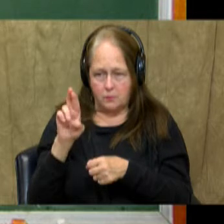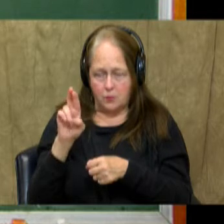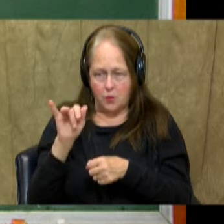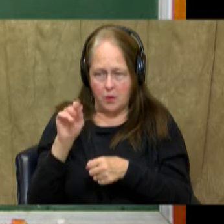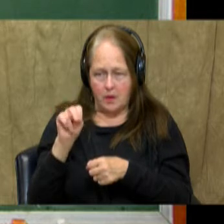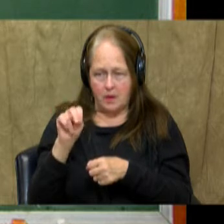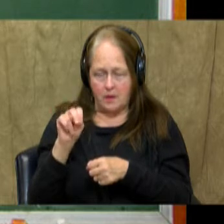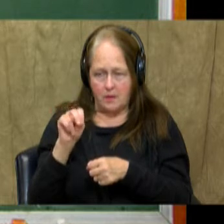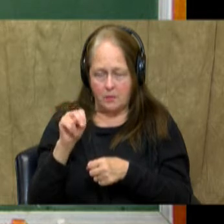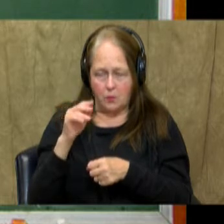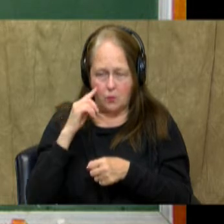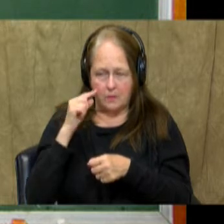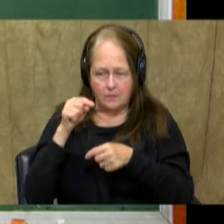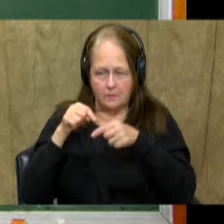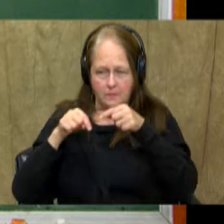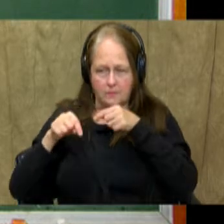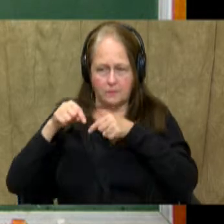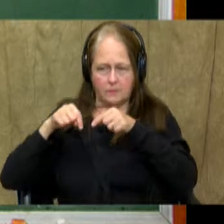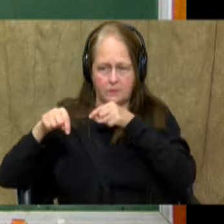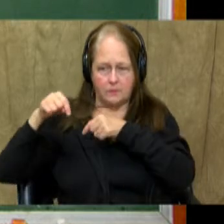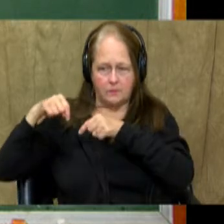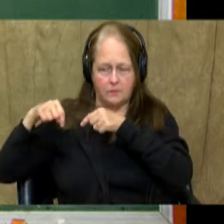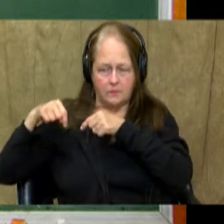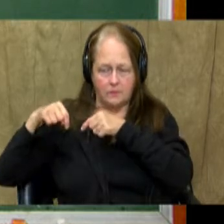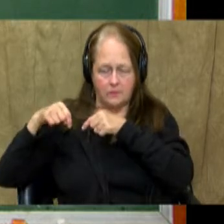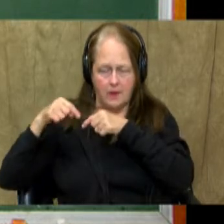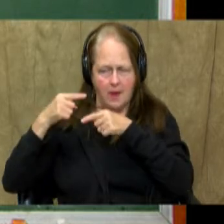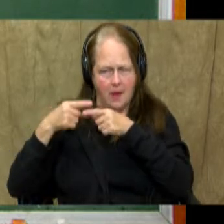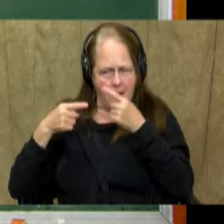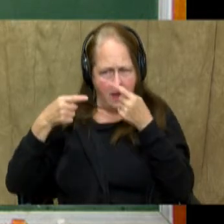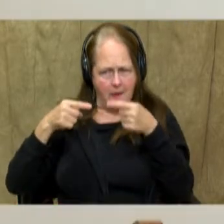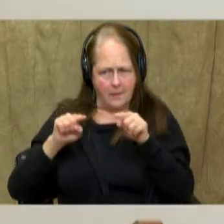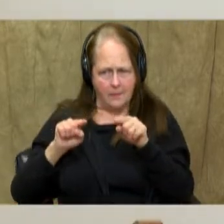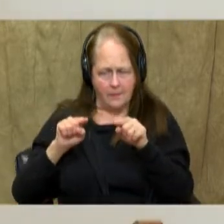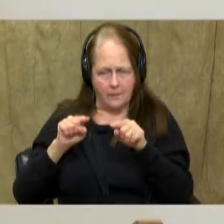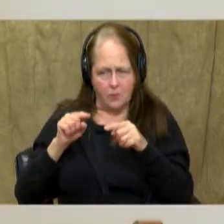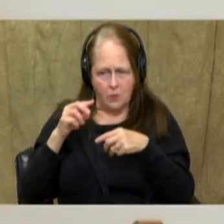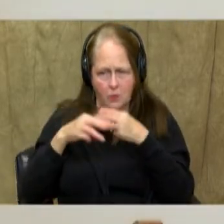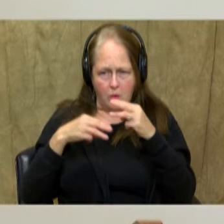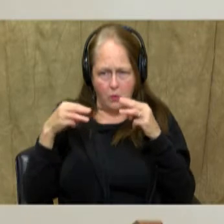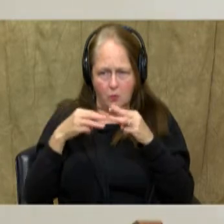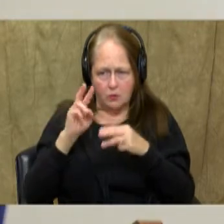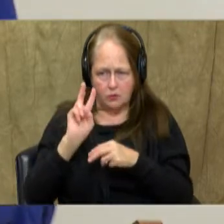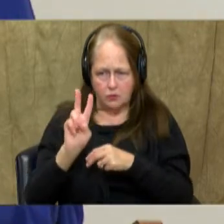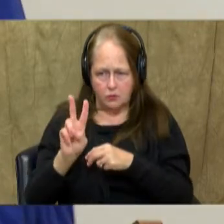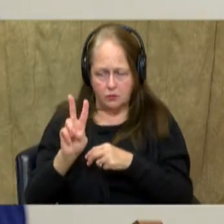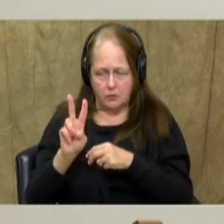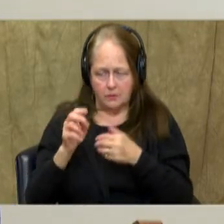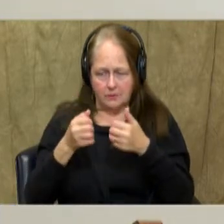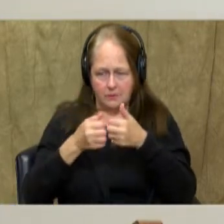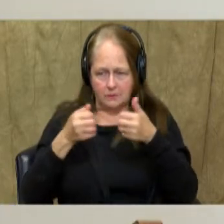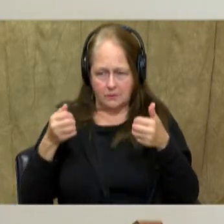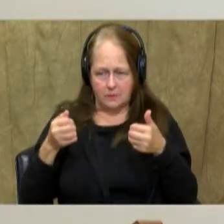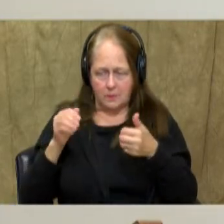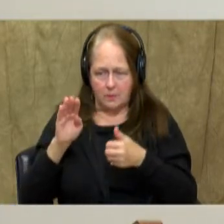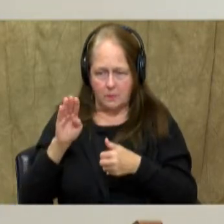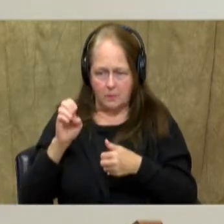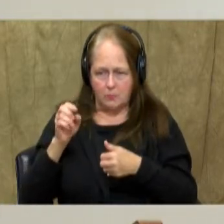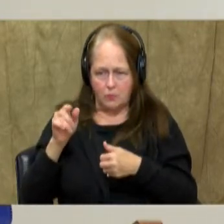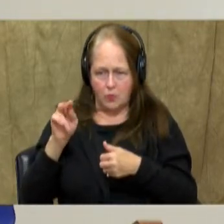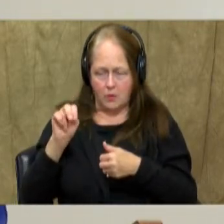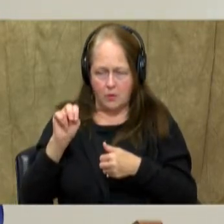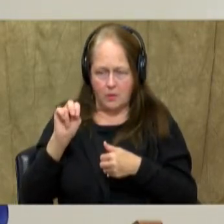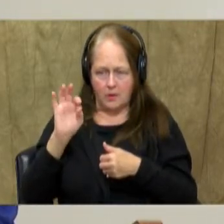just a little bit because we need a little bit of context on how did this come about? Right after World War II, the separation of Berlin began